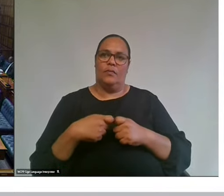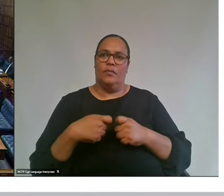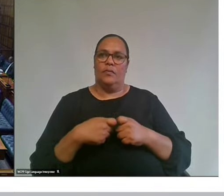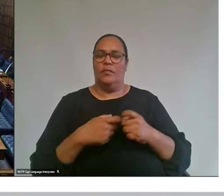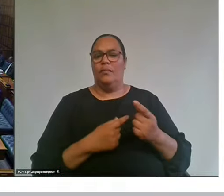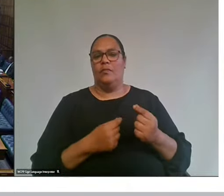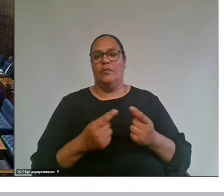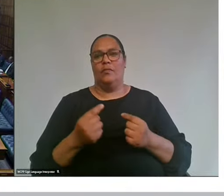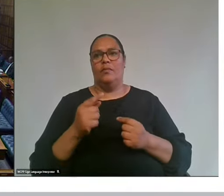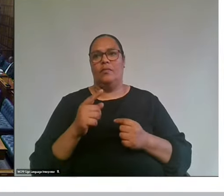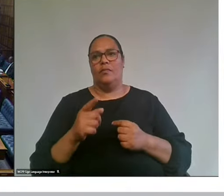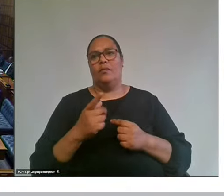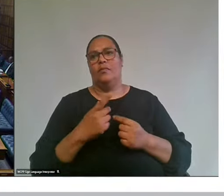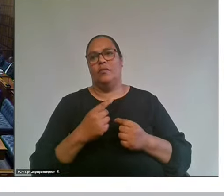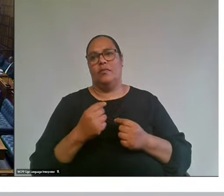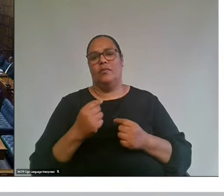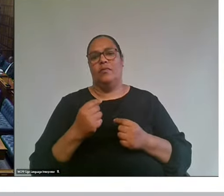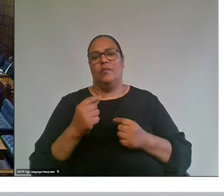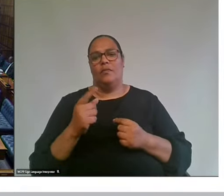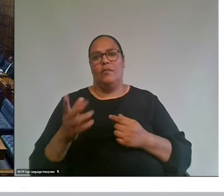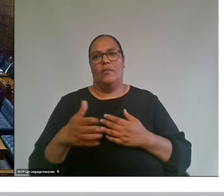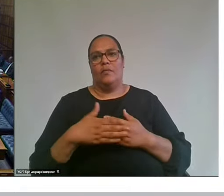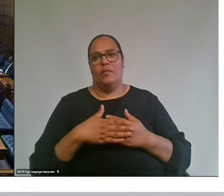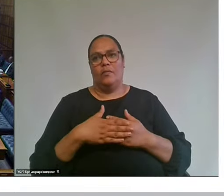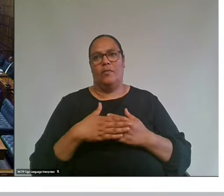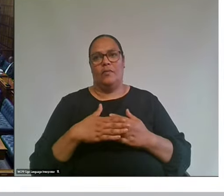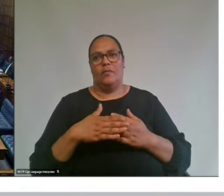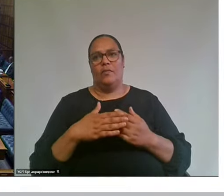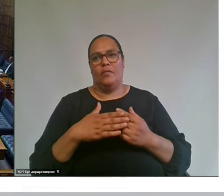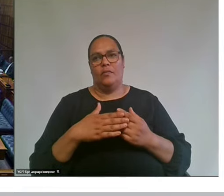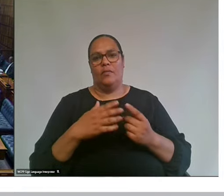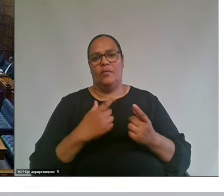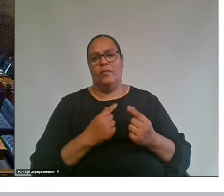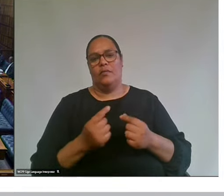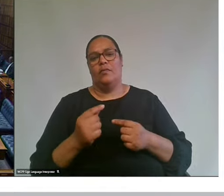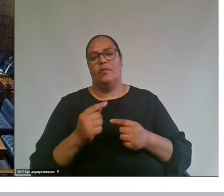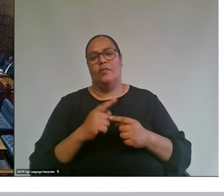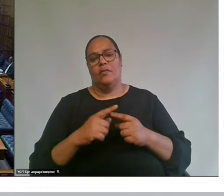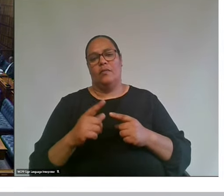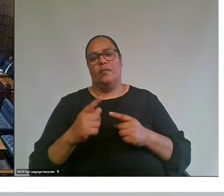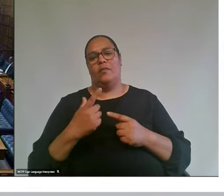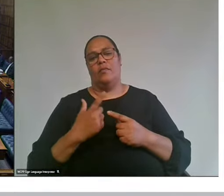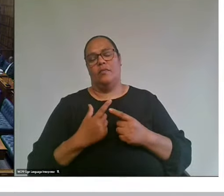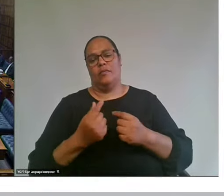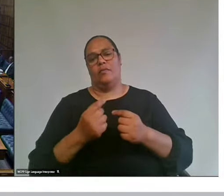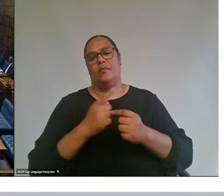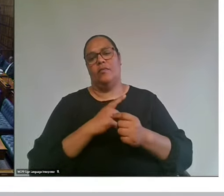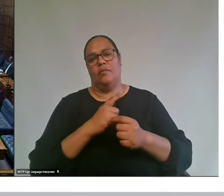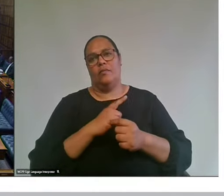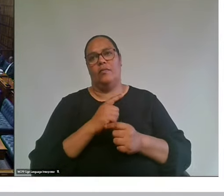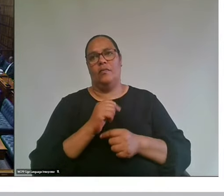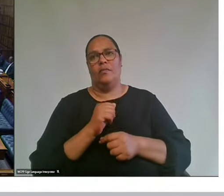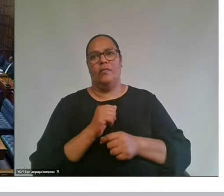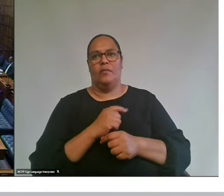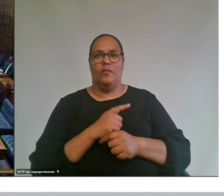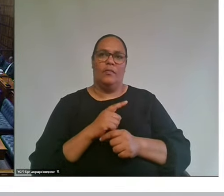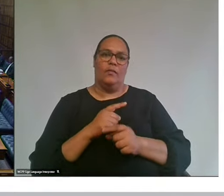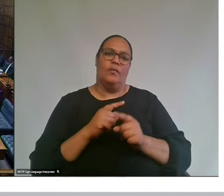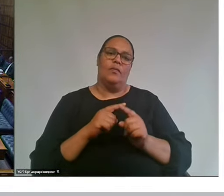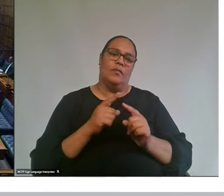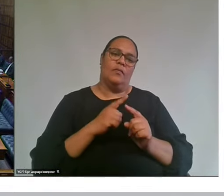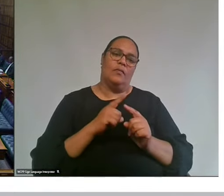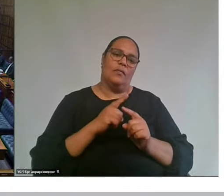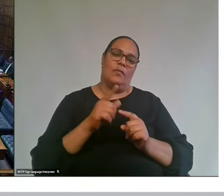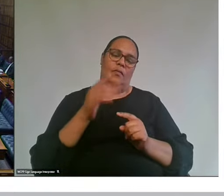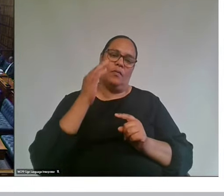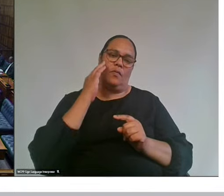issue of the temporary closure of the operations of Asal because Asal Shar jobs there and we